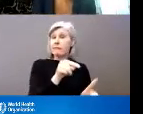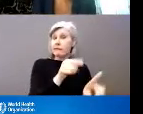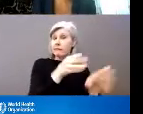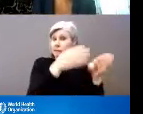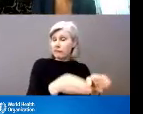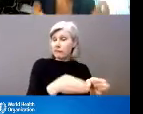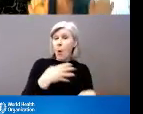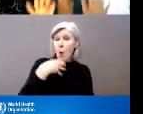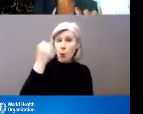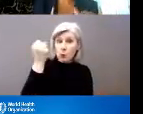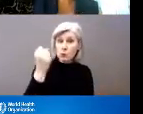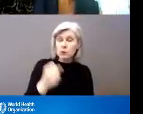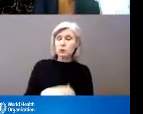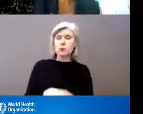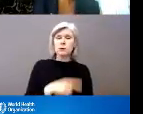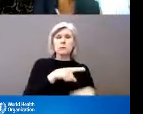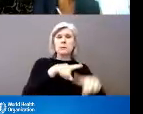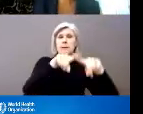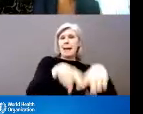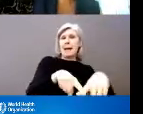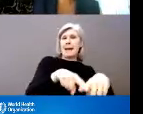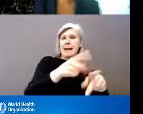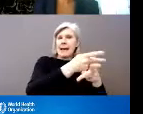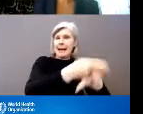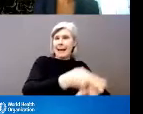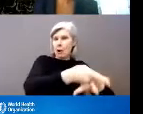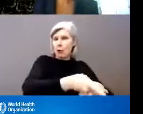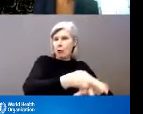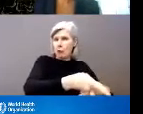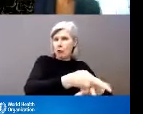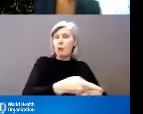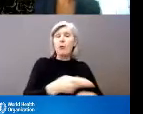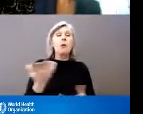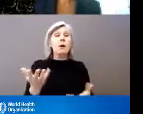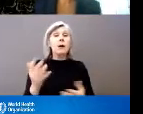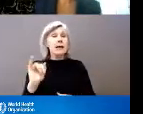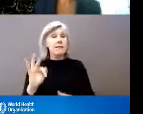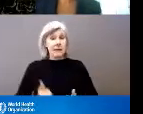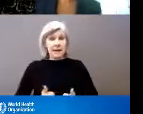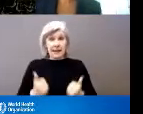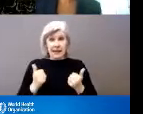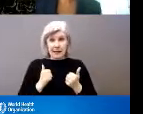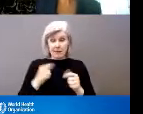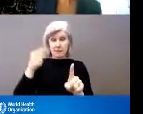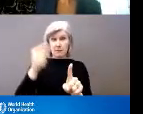a country that actually has a lower healthy life expectancy.